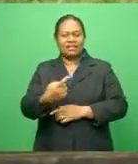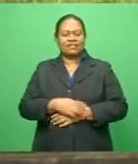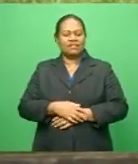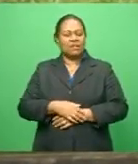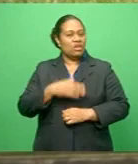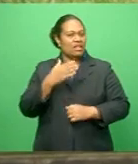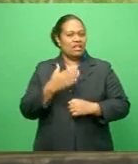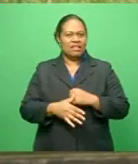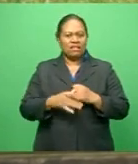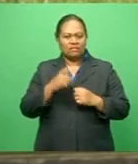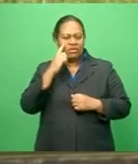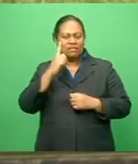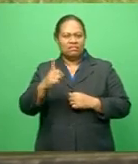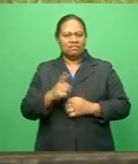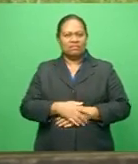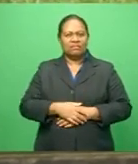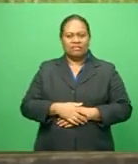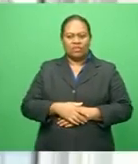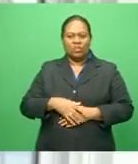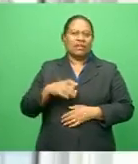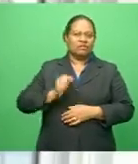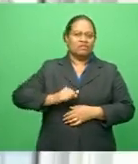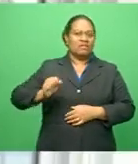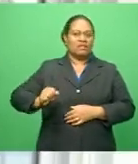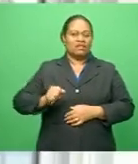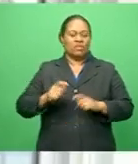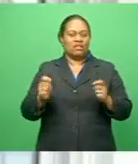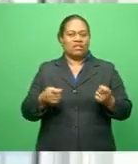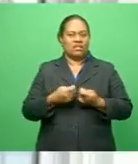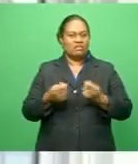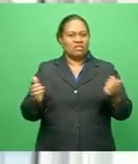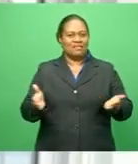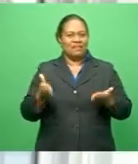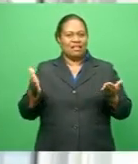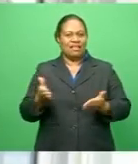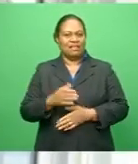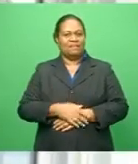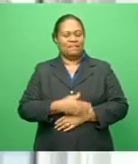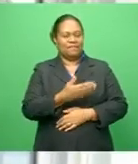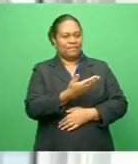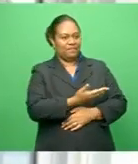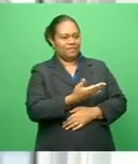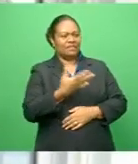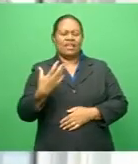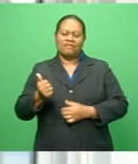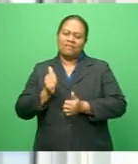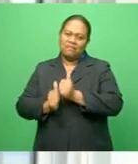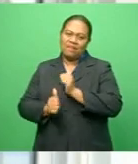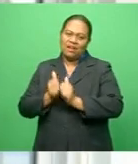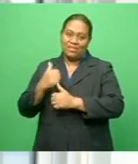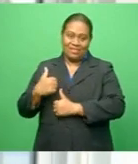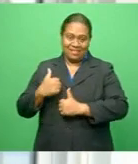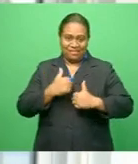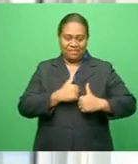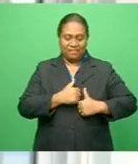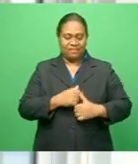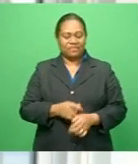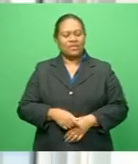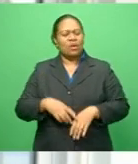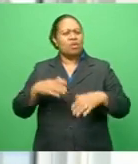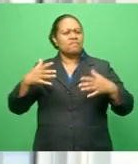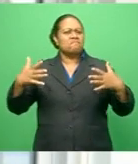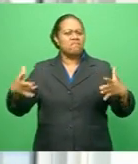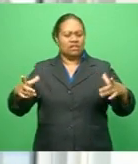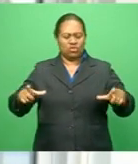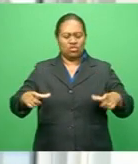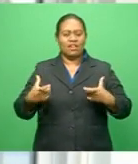not take their brothers from the Army for granted. To play for the Sukuna Bowl with our military brothers, I think one of the biggest challenges